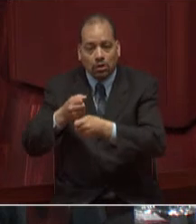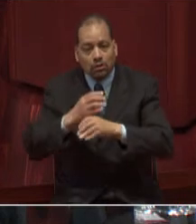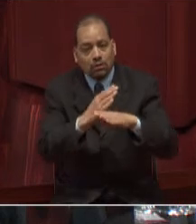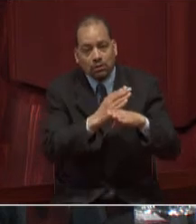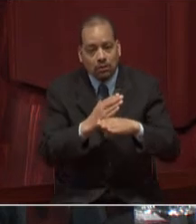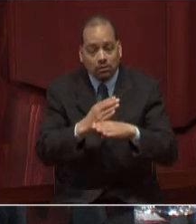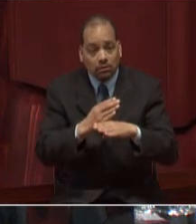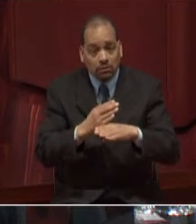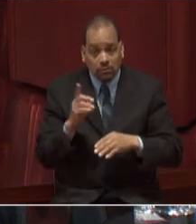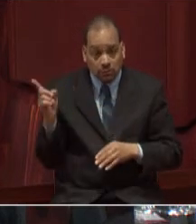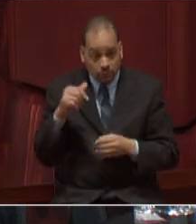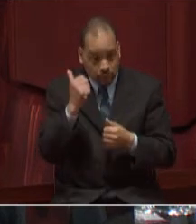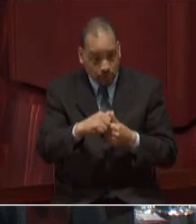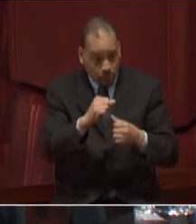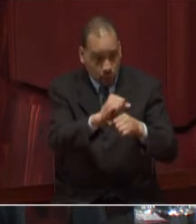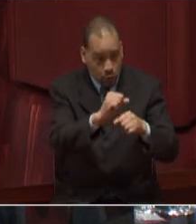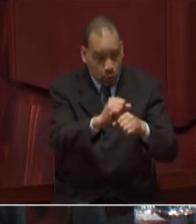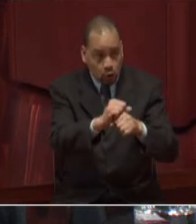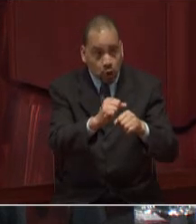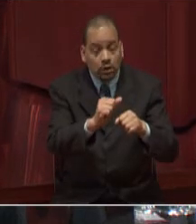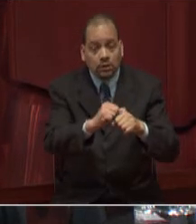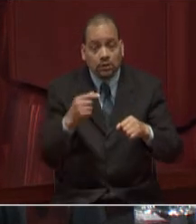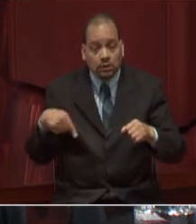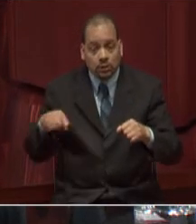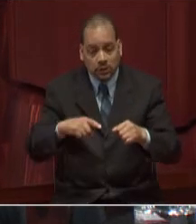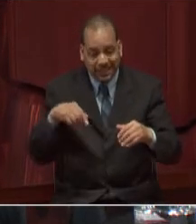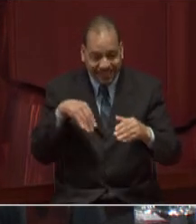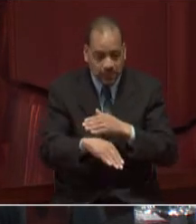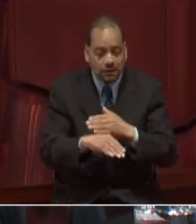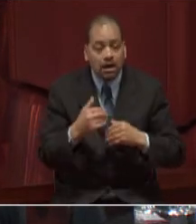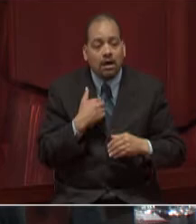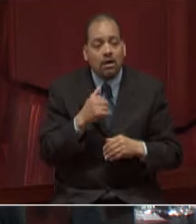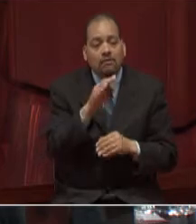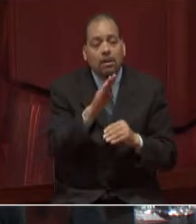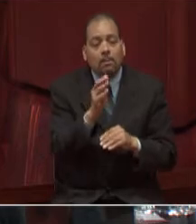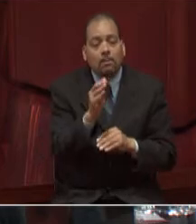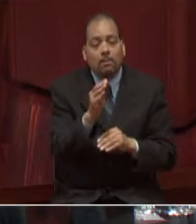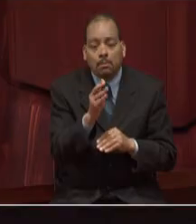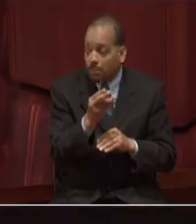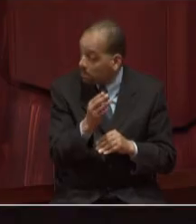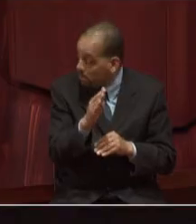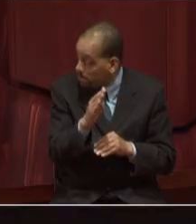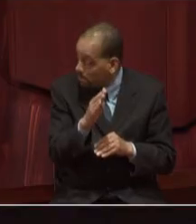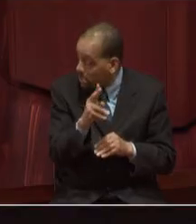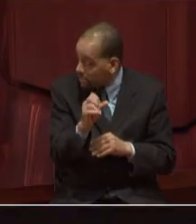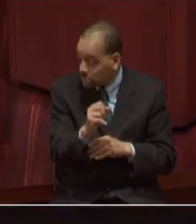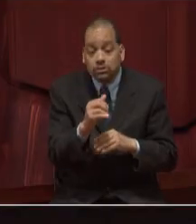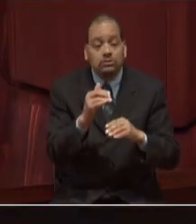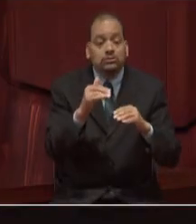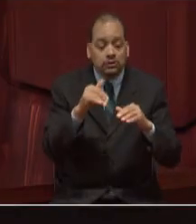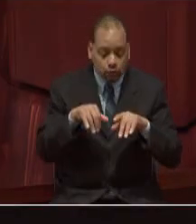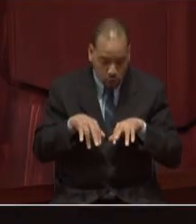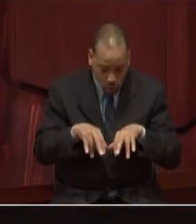the buses that surrounded the whole White House. Remember that? But part of the price we paid was the secret negotiations, which we